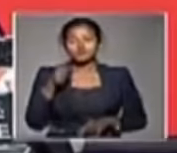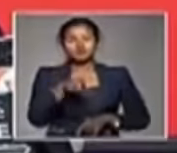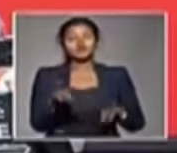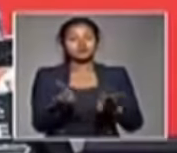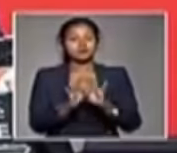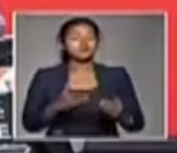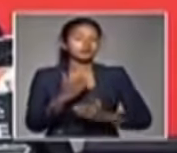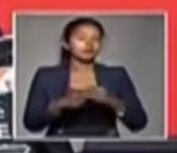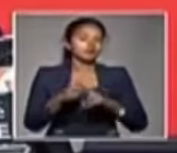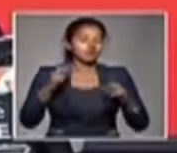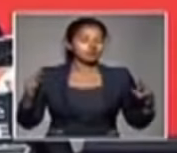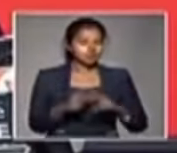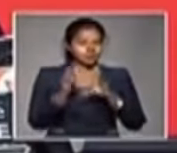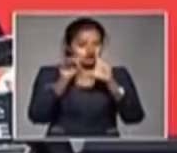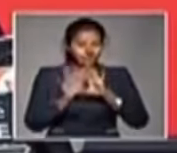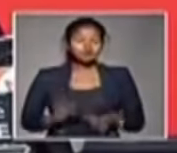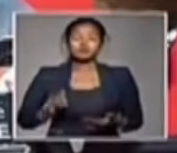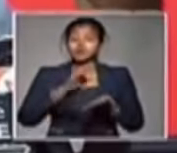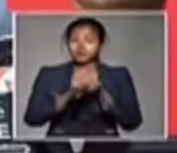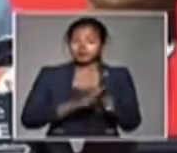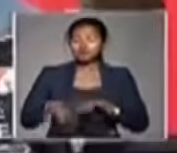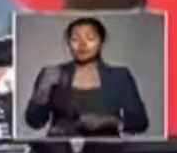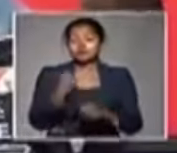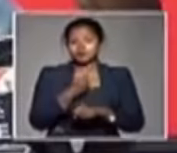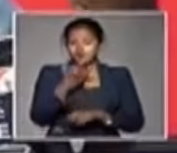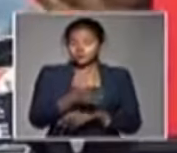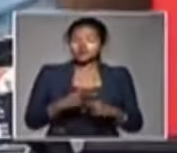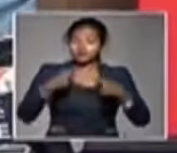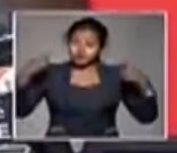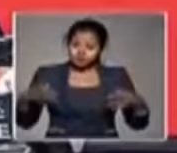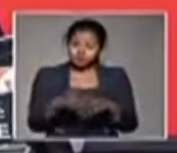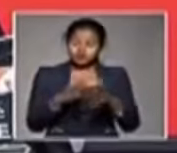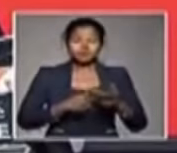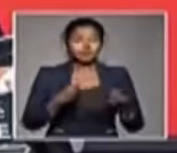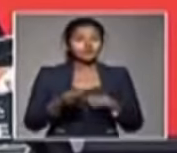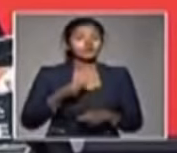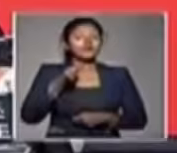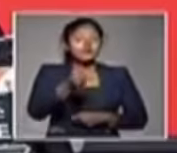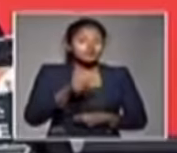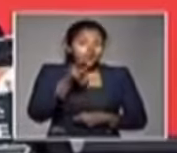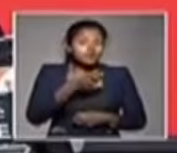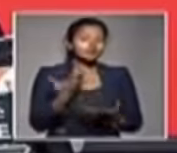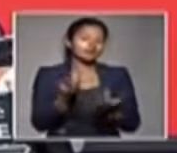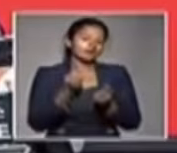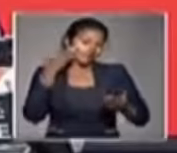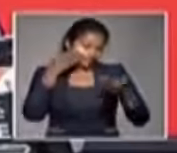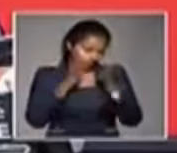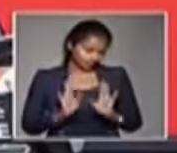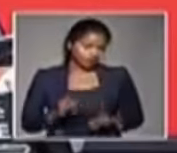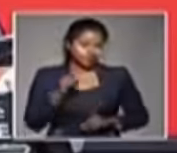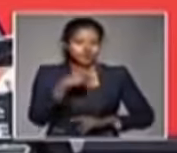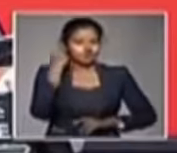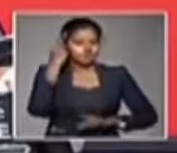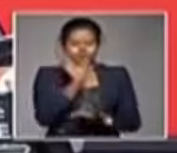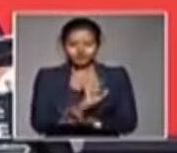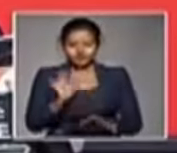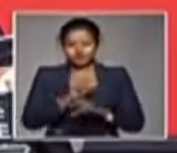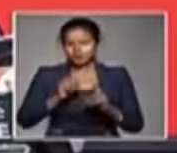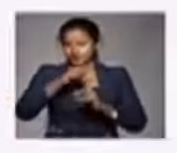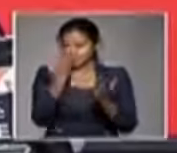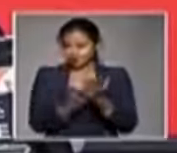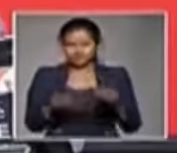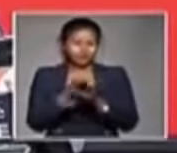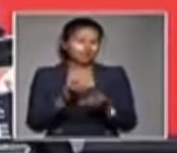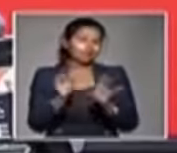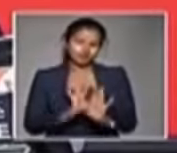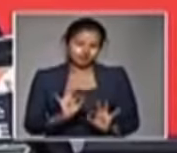place in Parliament. Their support to the government or the opposition depends on the bid they receive. It is not a decision made on a policy basis.